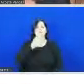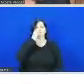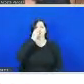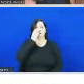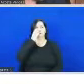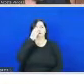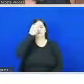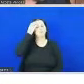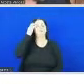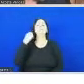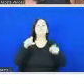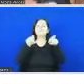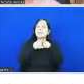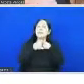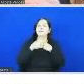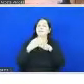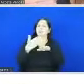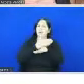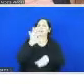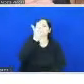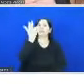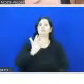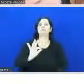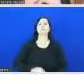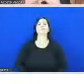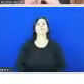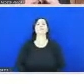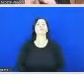Yes, thank you. And following Lyric's